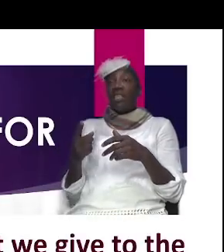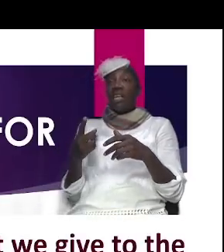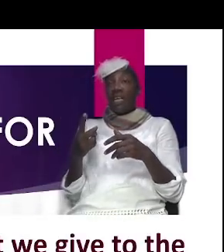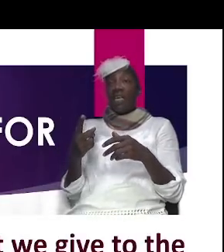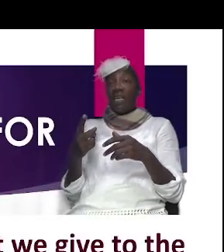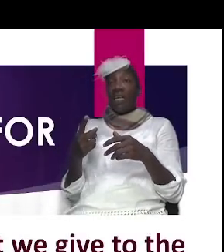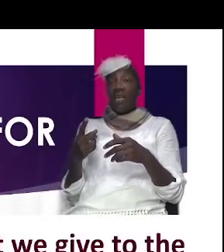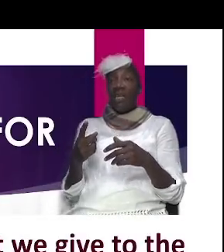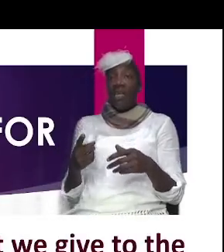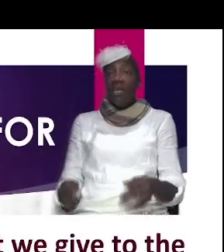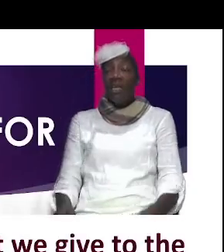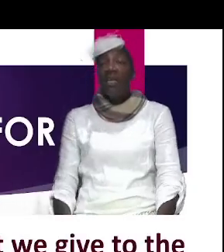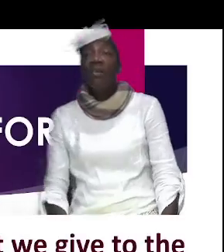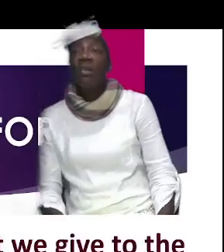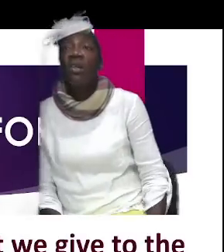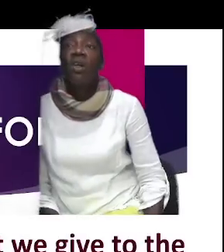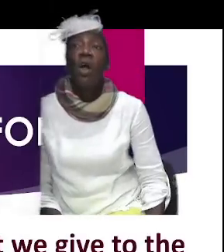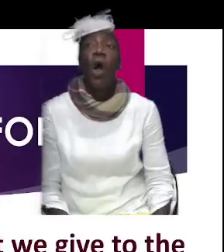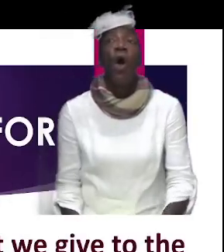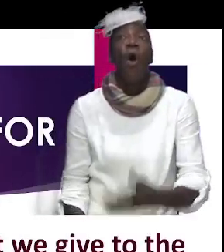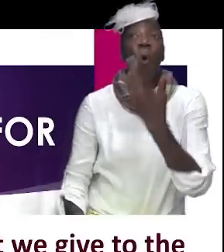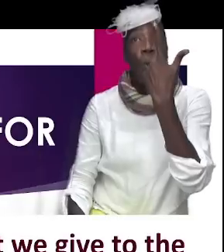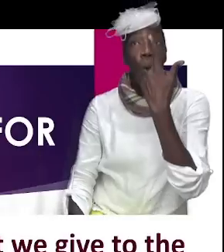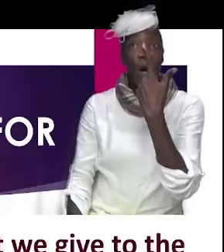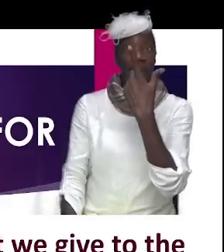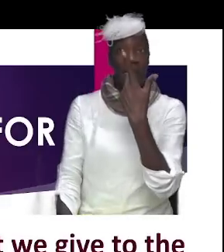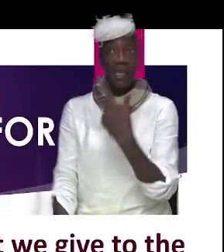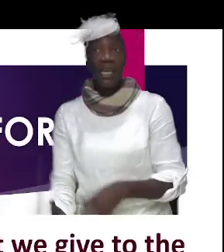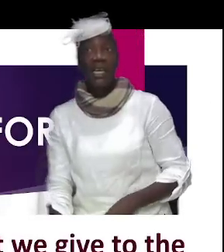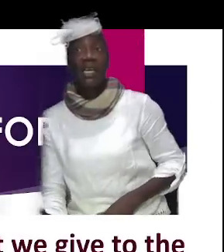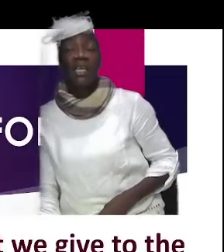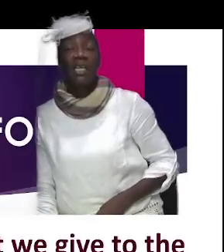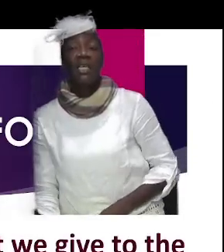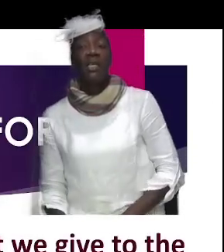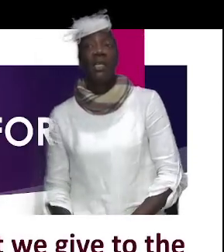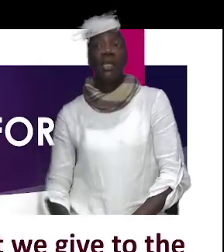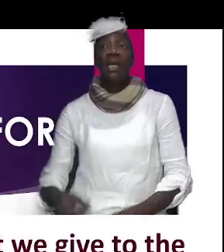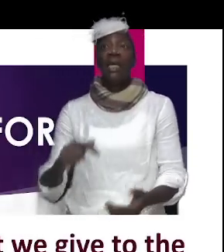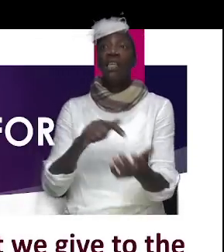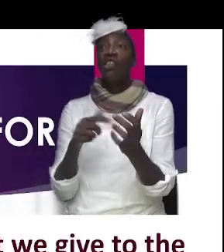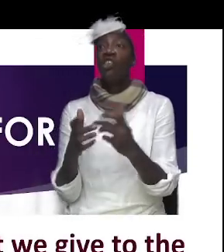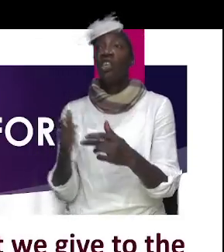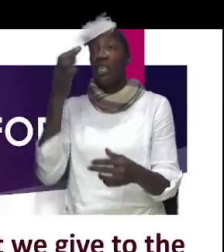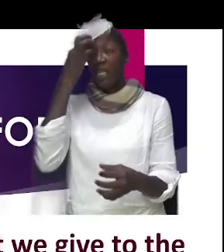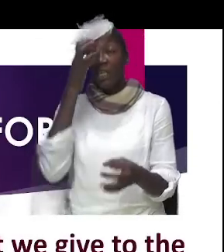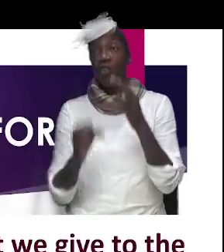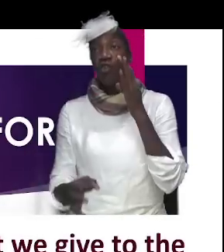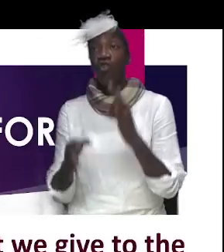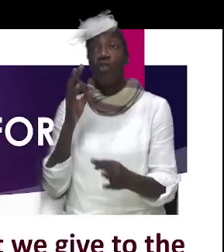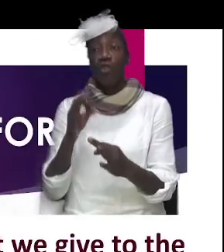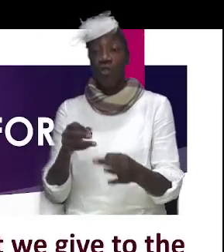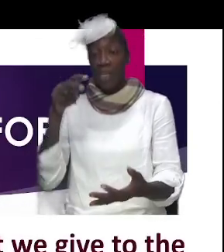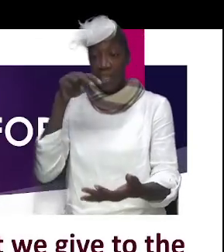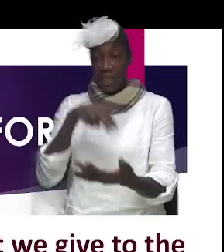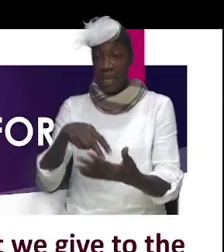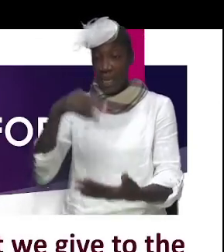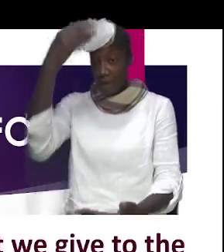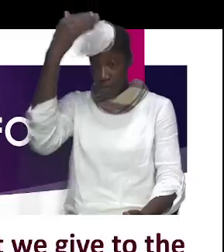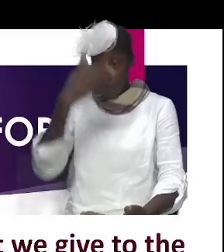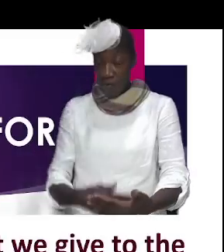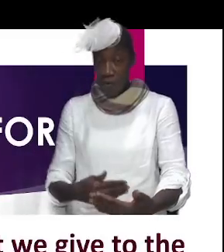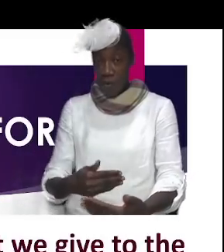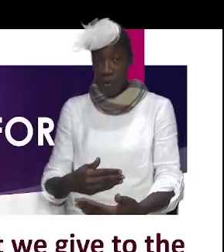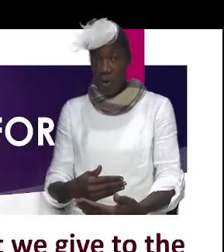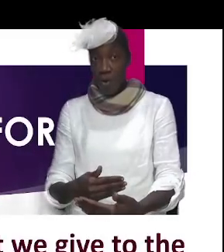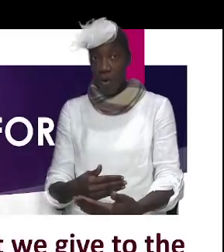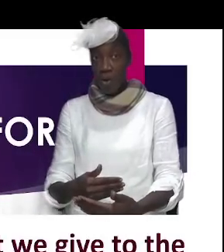one of the things that he is going to be judging us on when we stand before the white throne judgment, which